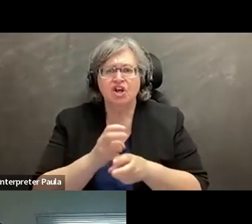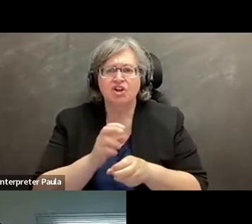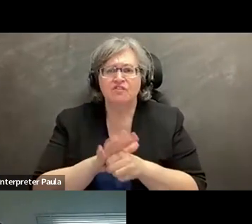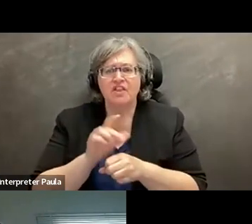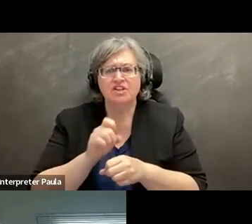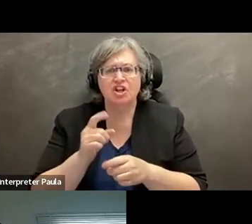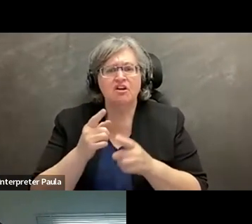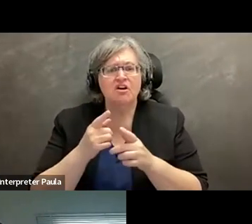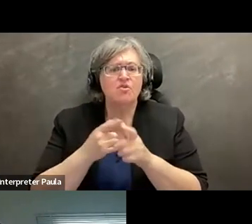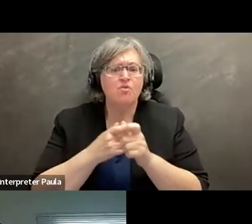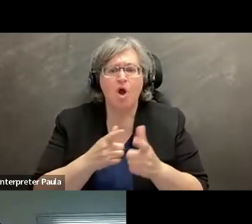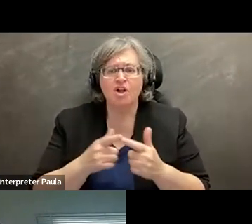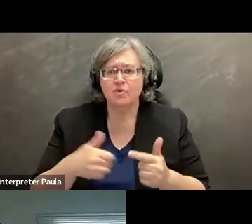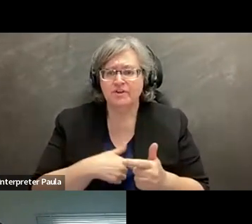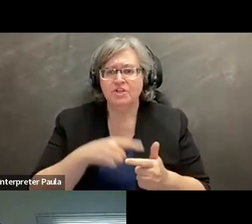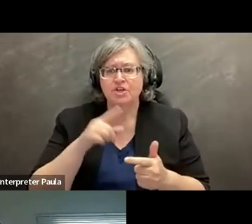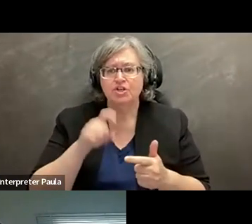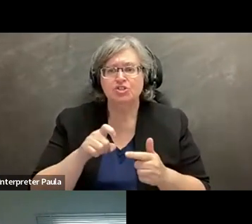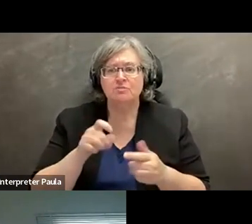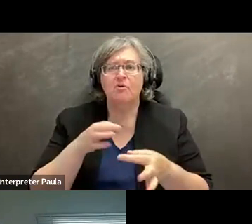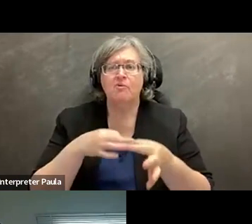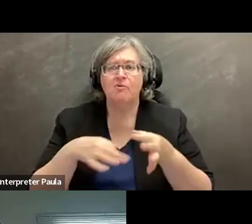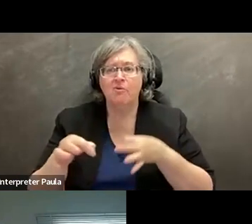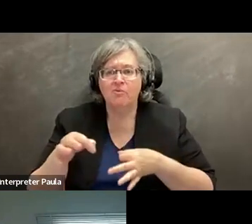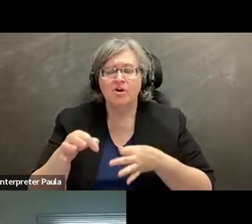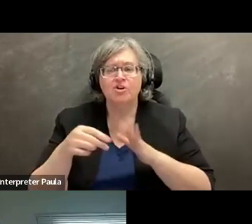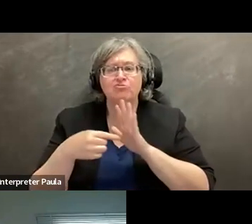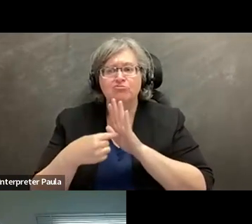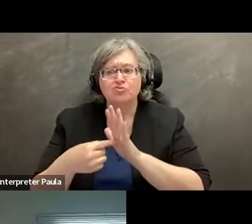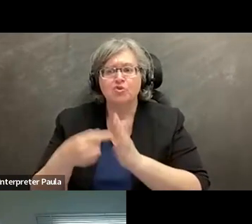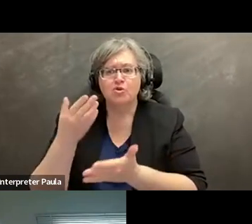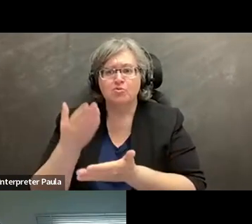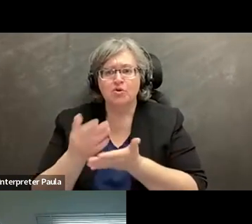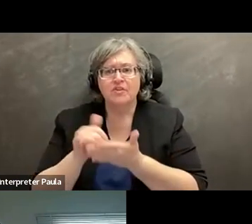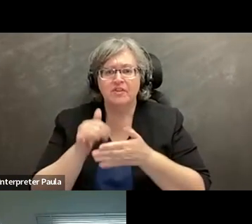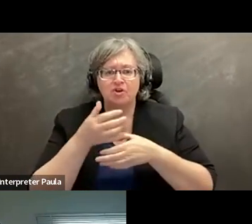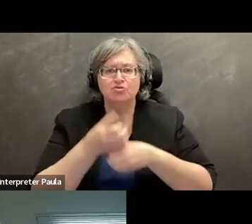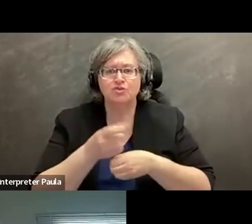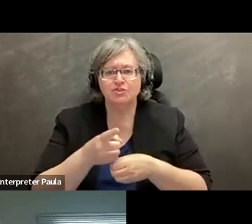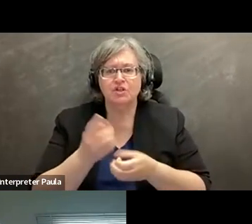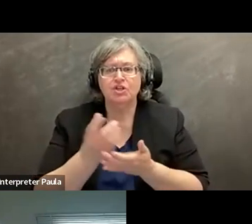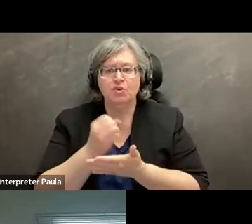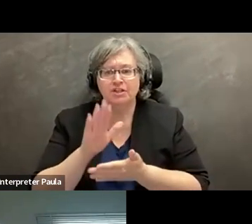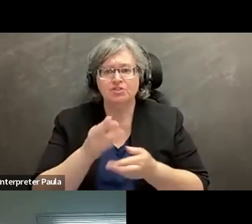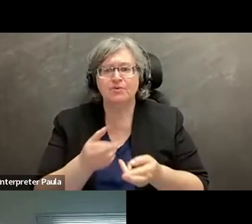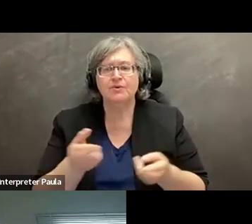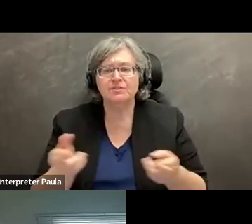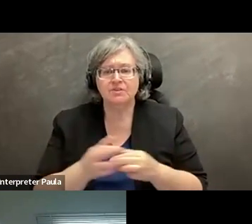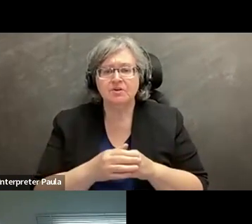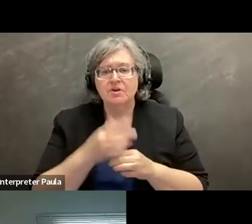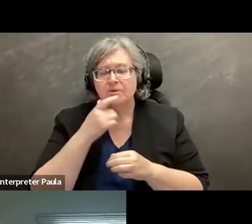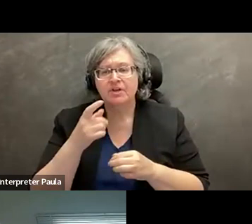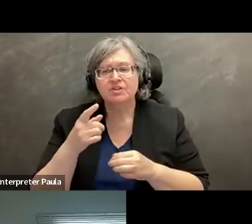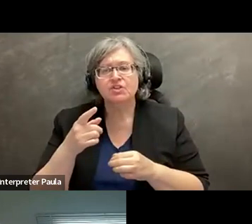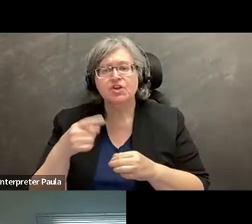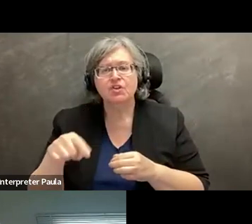to us. You should be where they are and proving that they can trust you and utilize your resources, because they are showing their